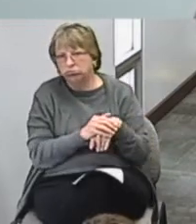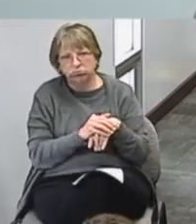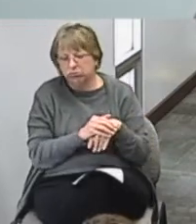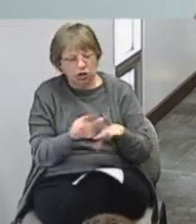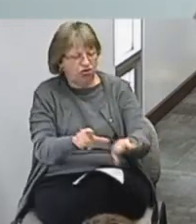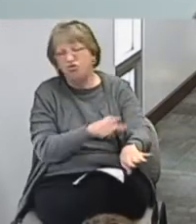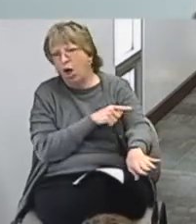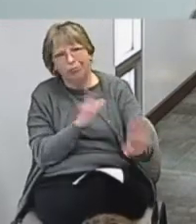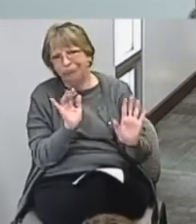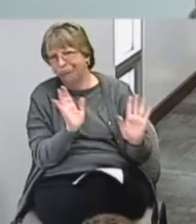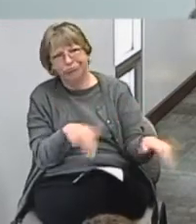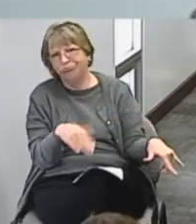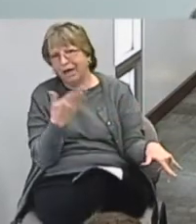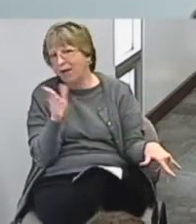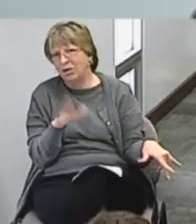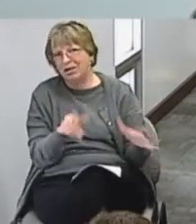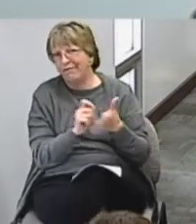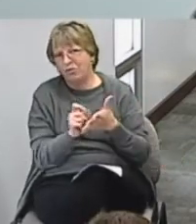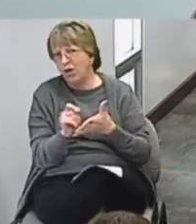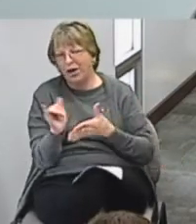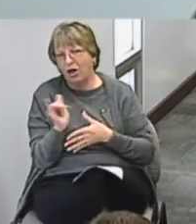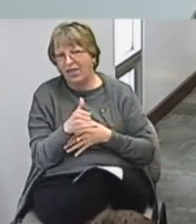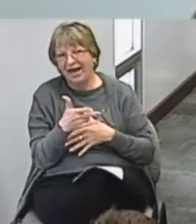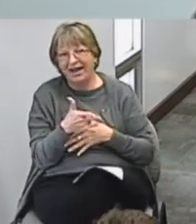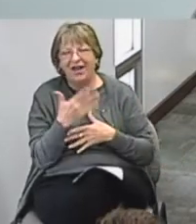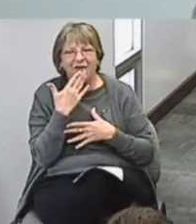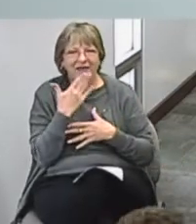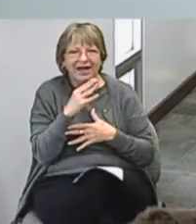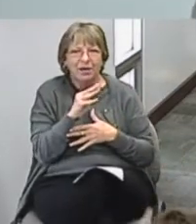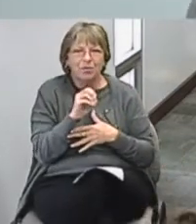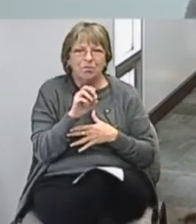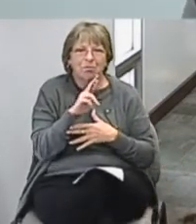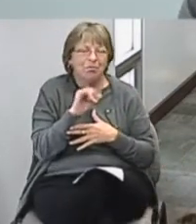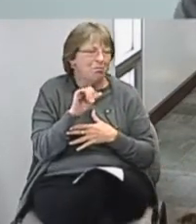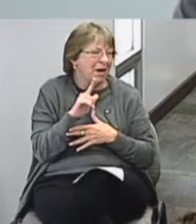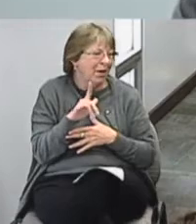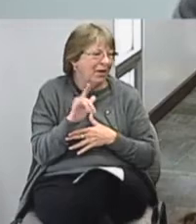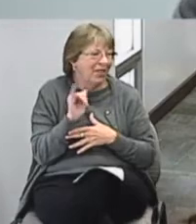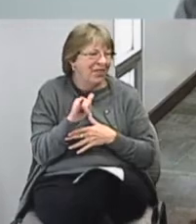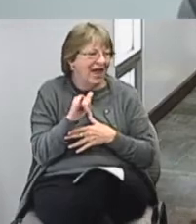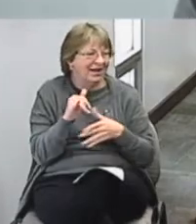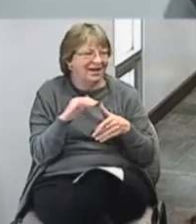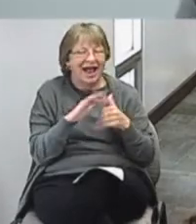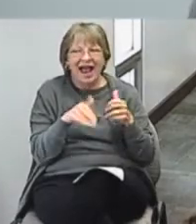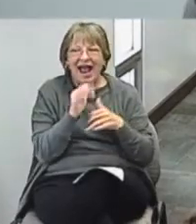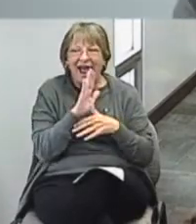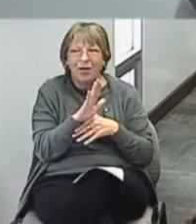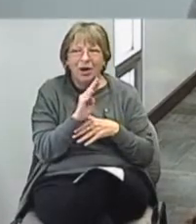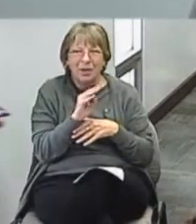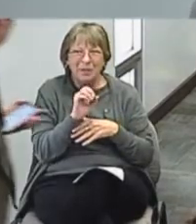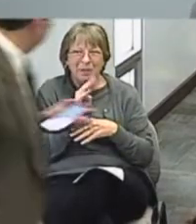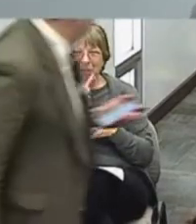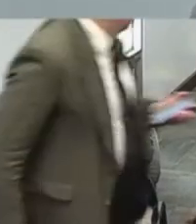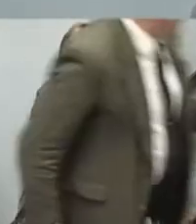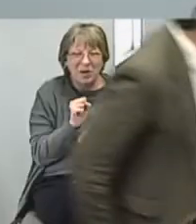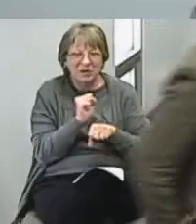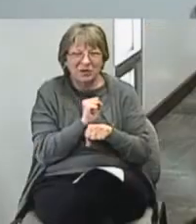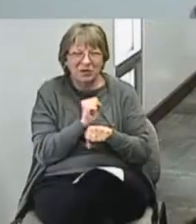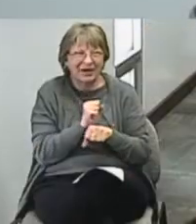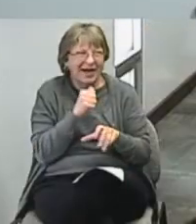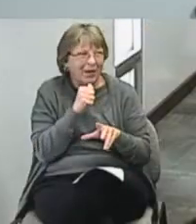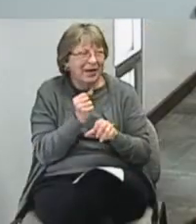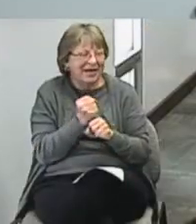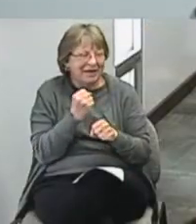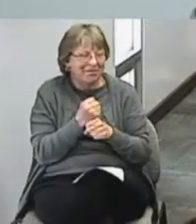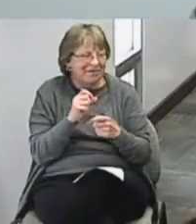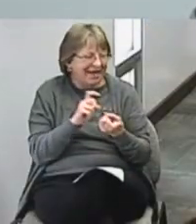Yeah. So thank you, Merrill, because that's the way her memos look. And we didn't make any changes from